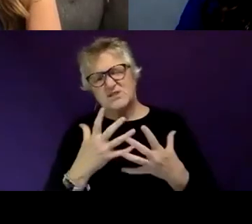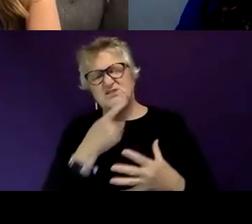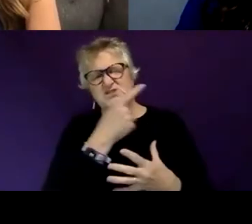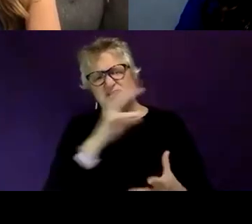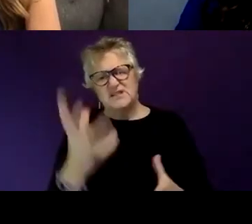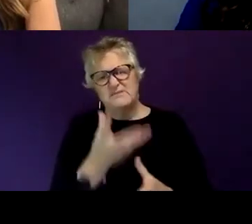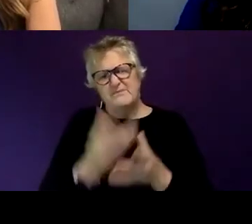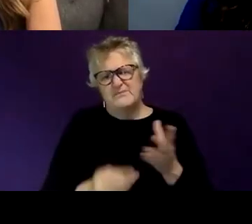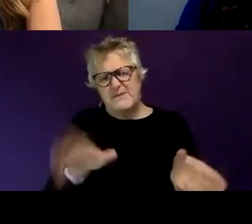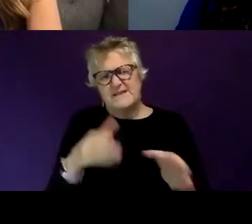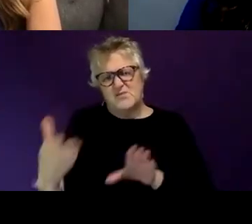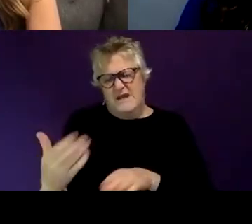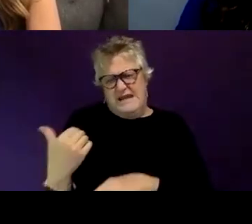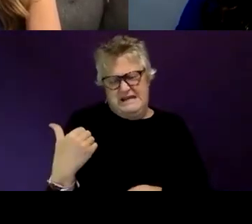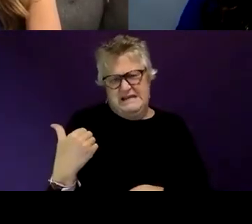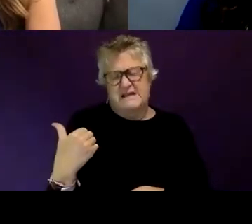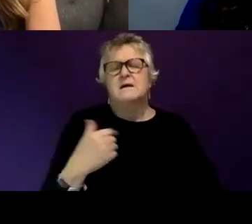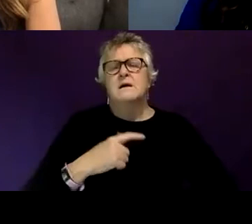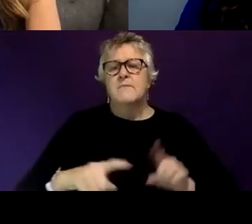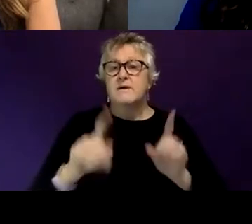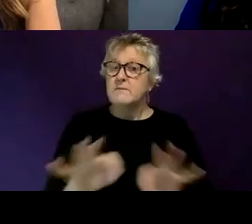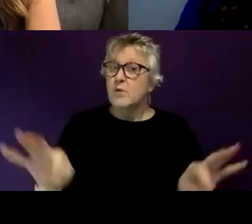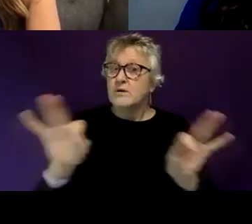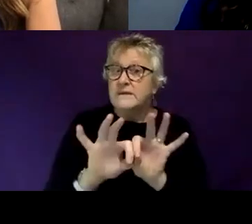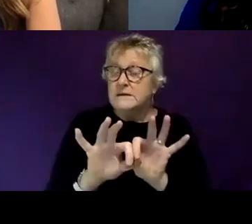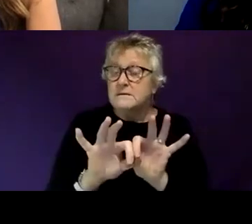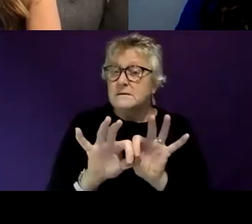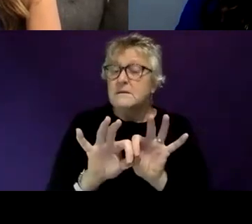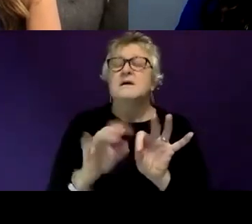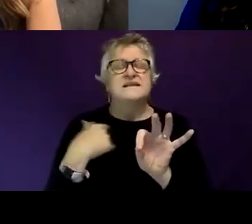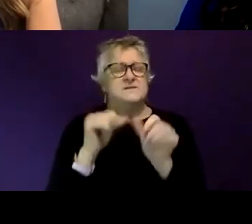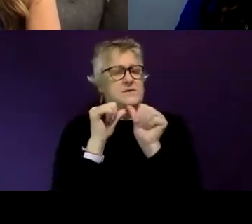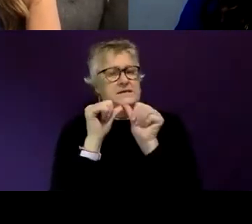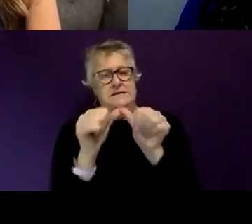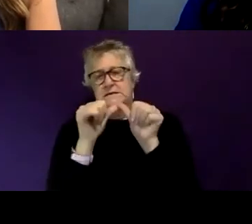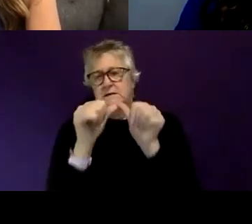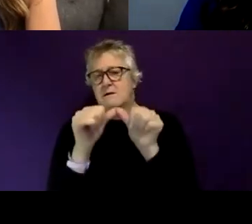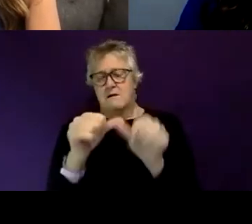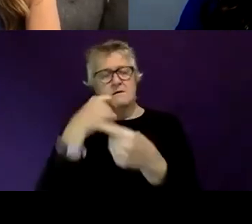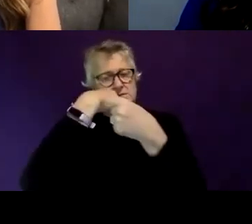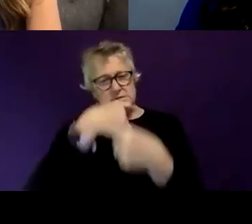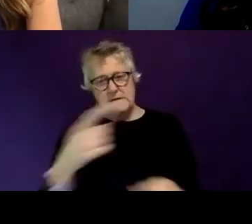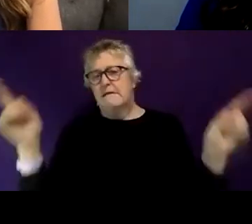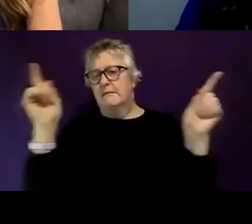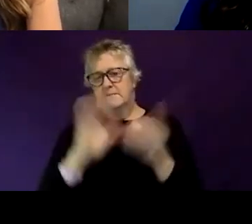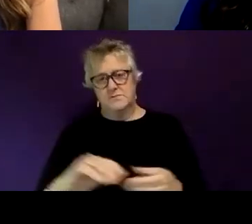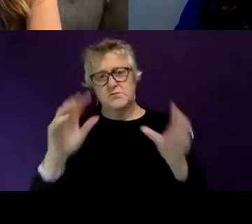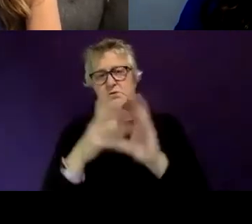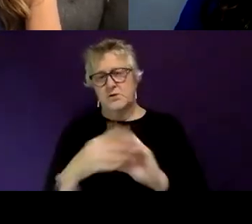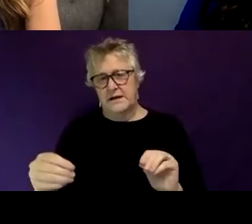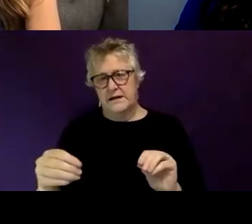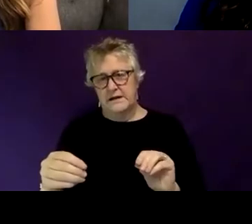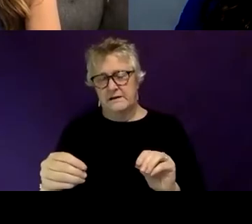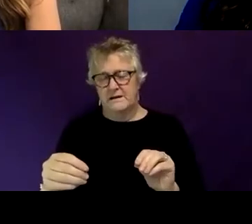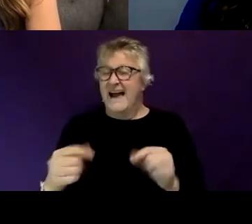it's the important thing is to continue telling these stories. I think that even when I joined, I'm relatively